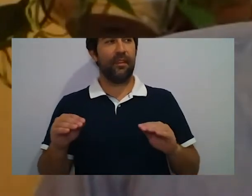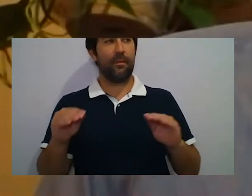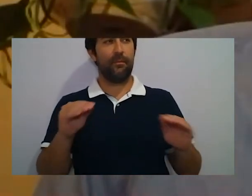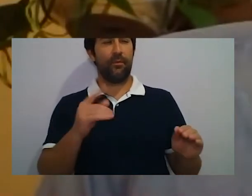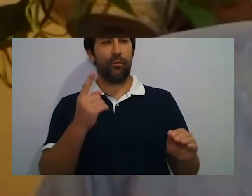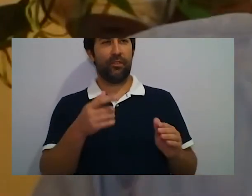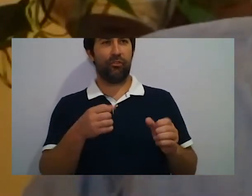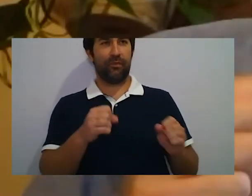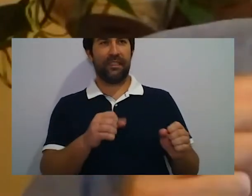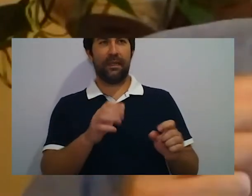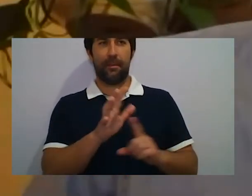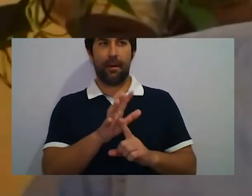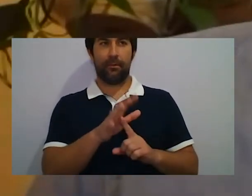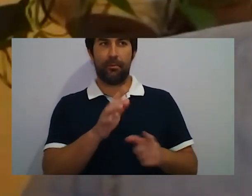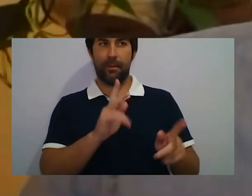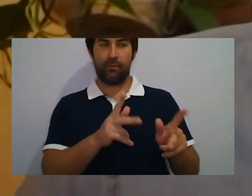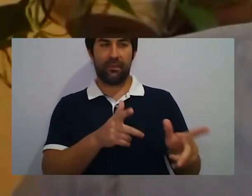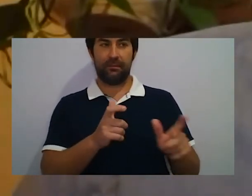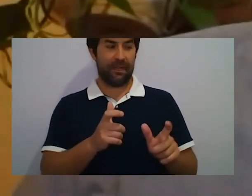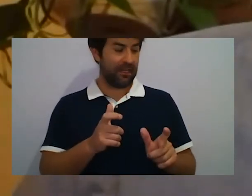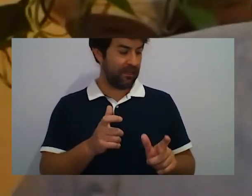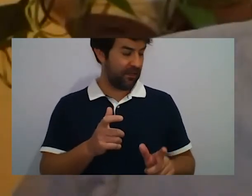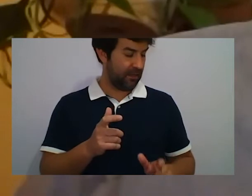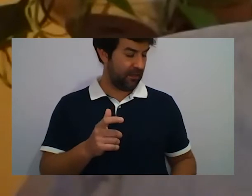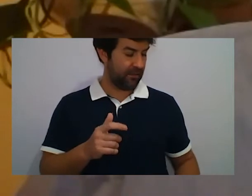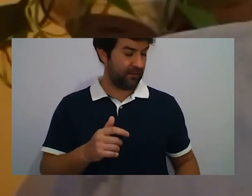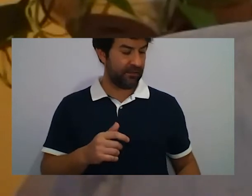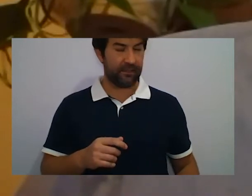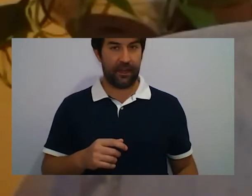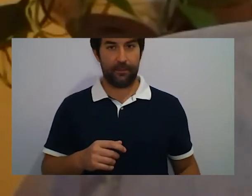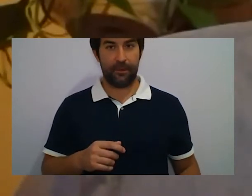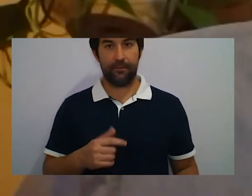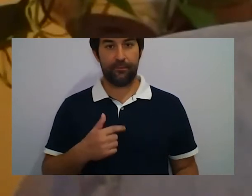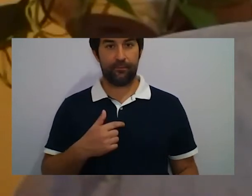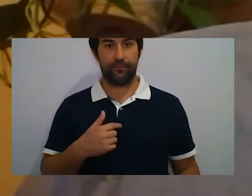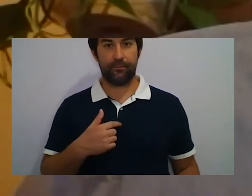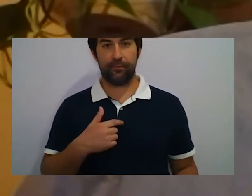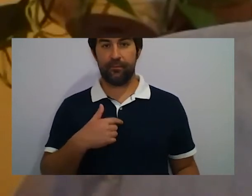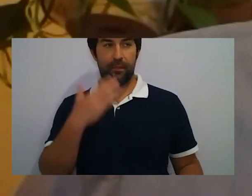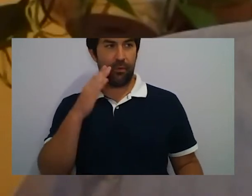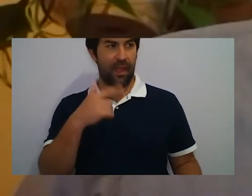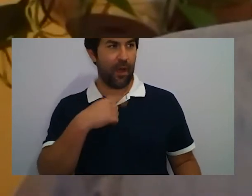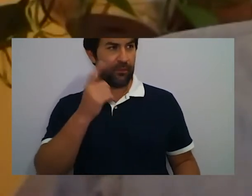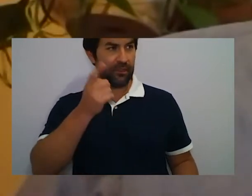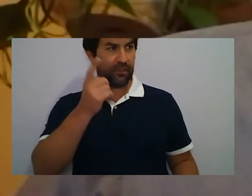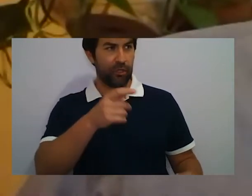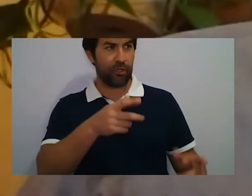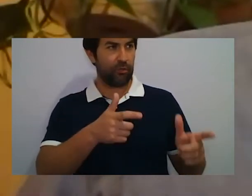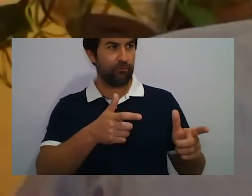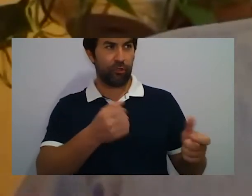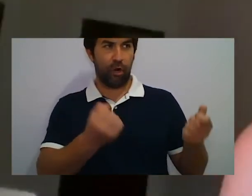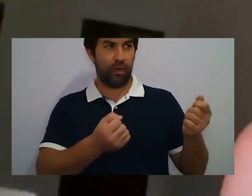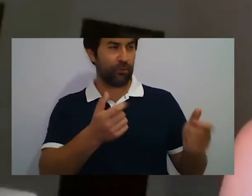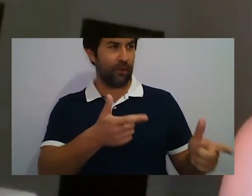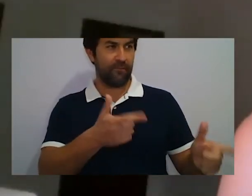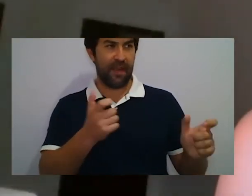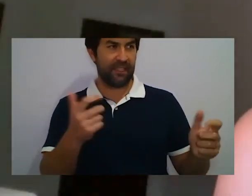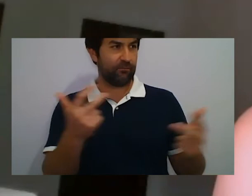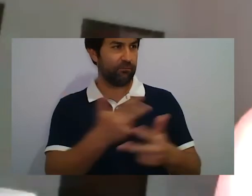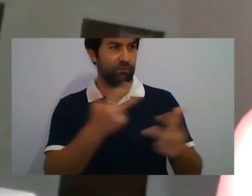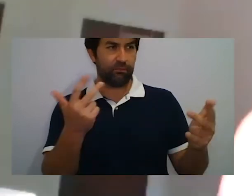usage of this trail? We want to invest, of course, where we get the maximum utilization of it. Stakeholder